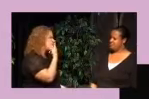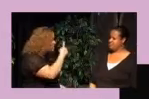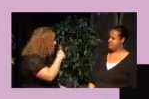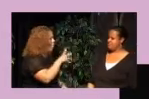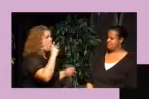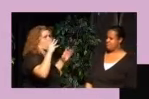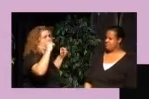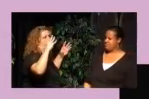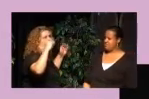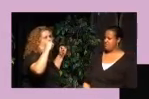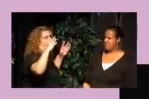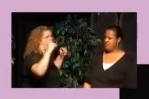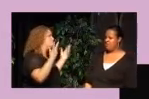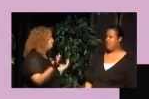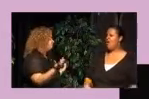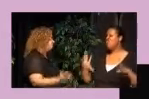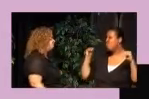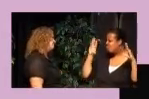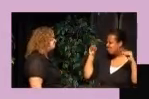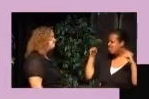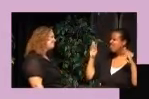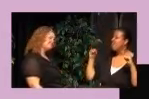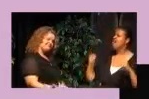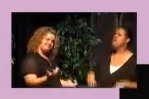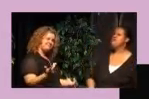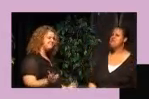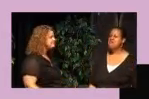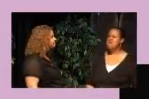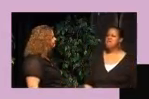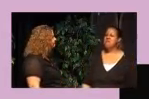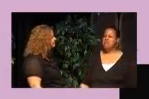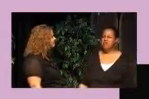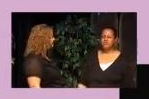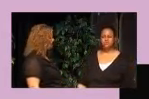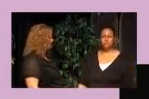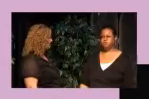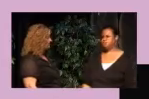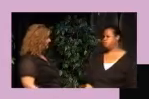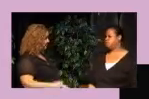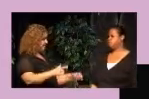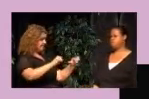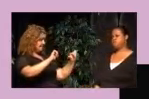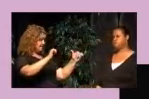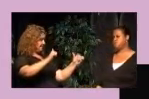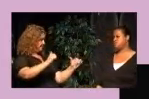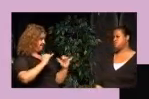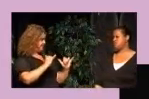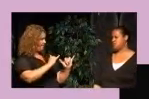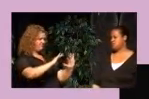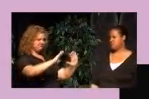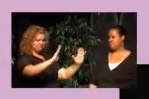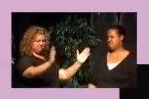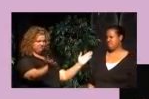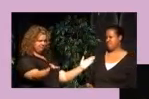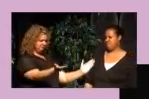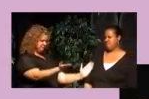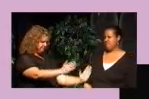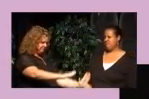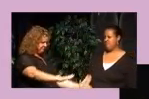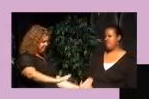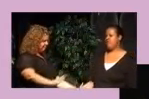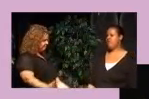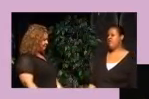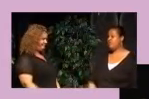And it's a mouth made for talking. Talking. Talking, yes. And she's... Well, her figure would be a little bit like mine if she were a better